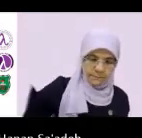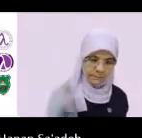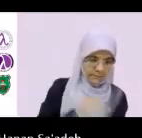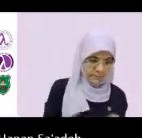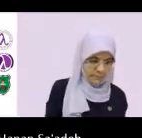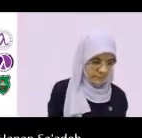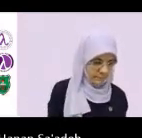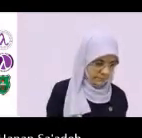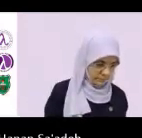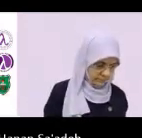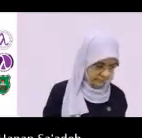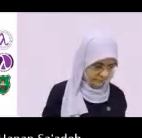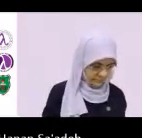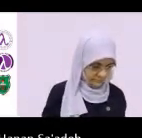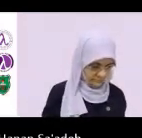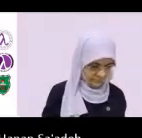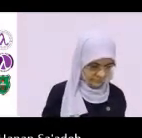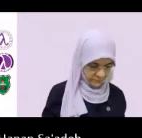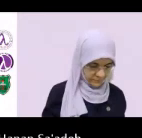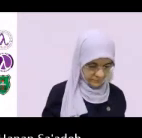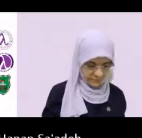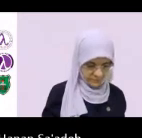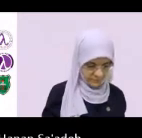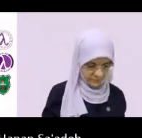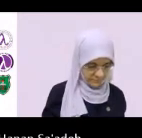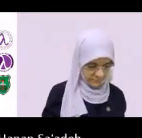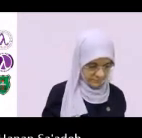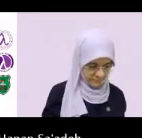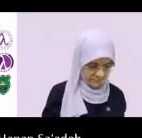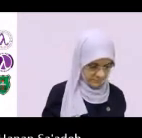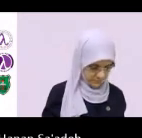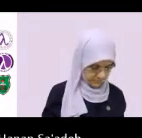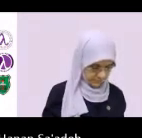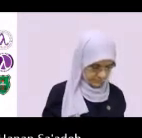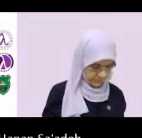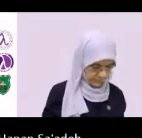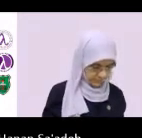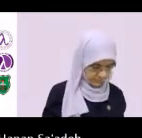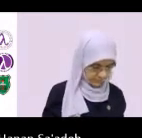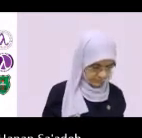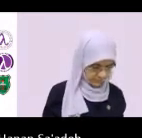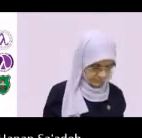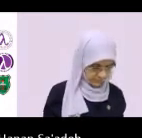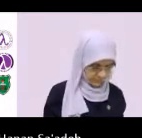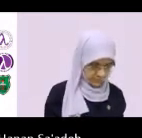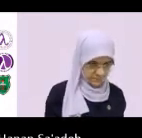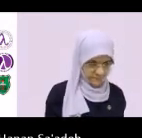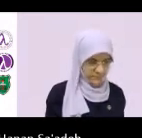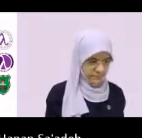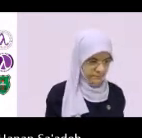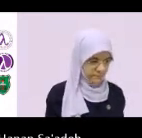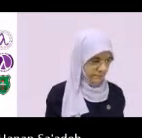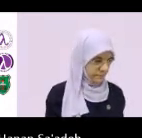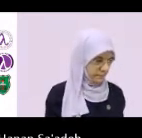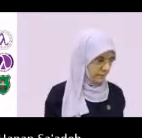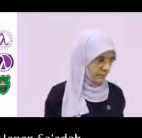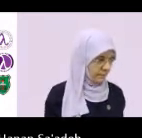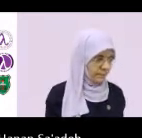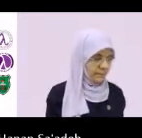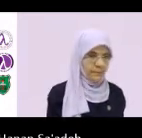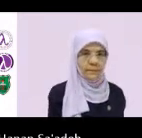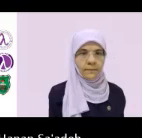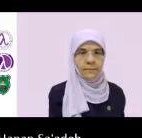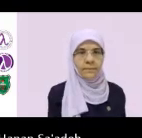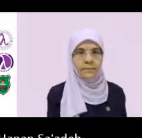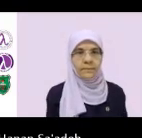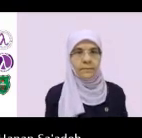nu, if nu is the laser frequency. Another field that was open thanks to the invention